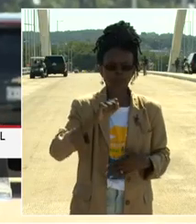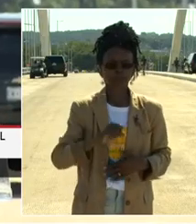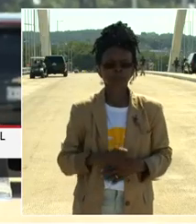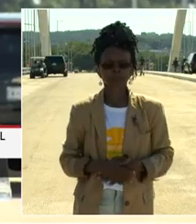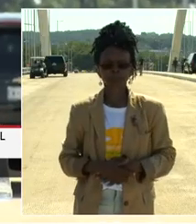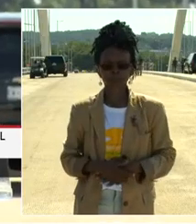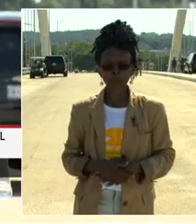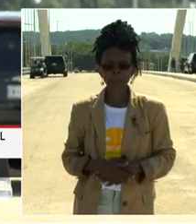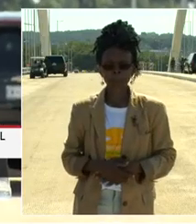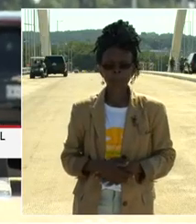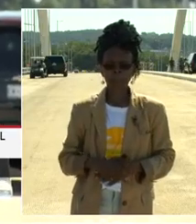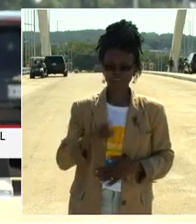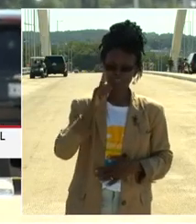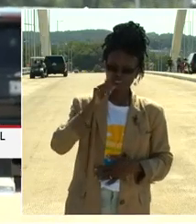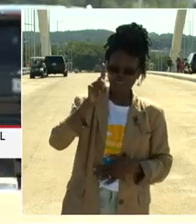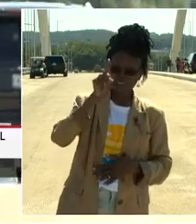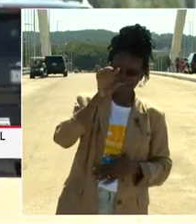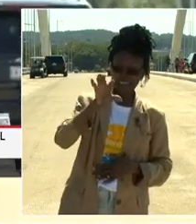it be blessed.